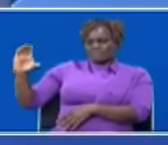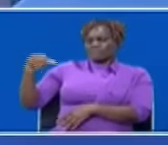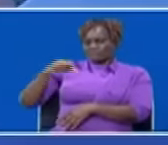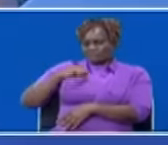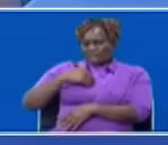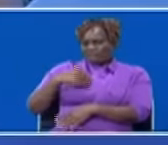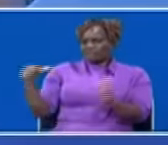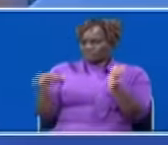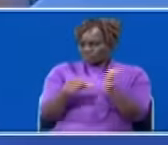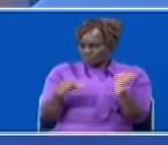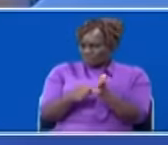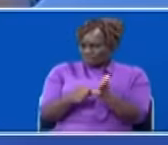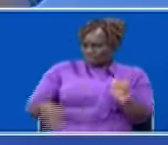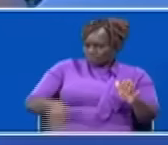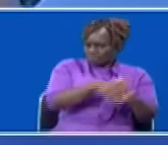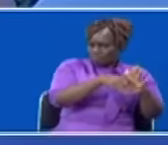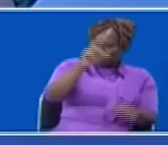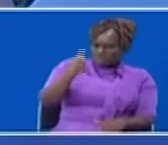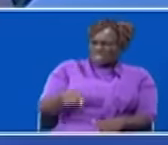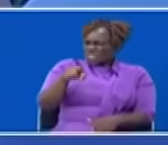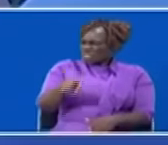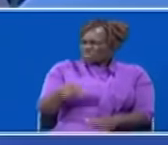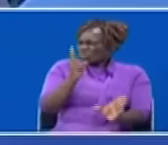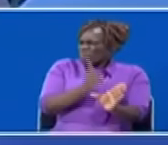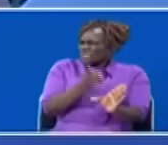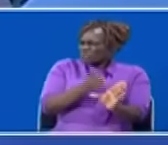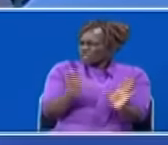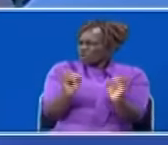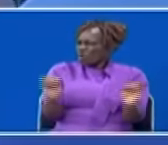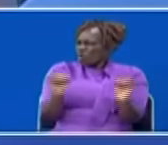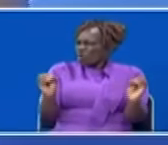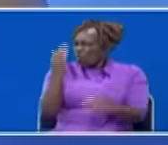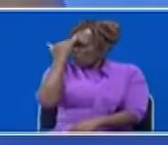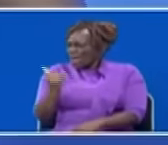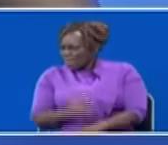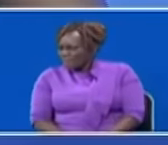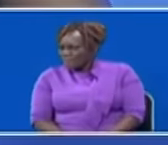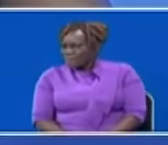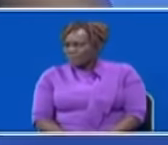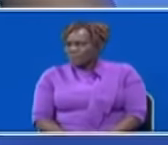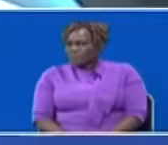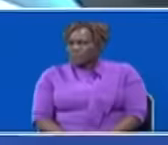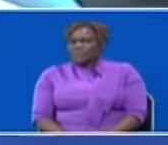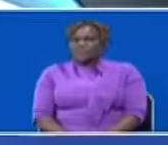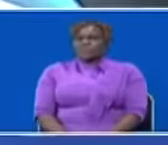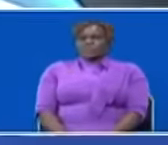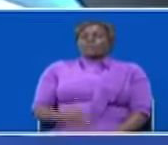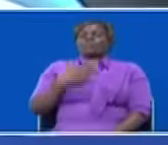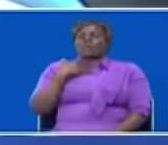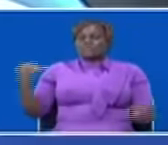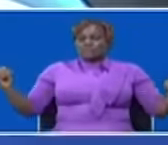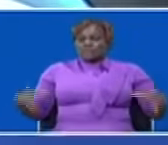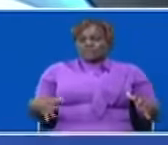issues and needs sorting out? And why are you not on the perhaps Joint Select Committee? Yvonne, let me first of all clarify one